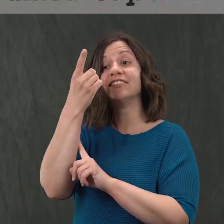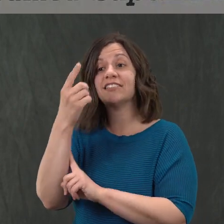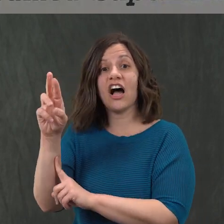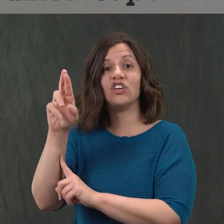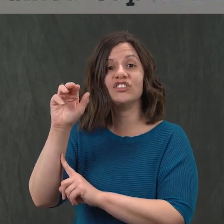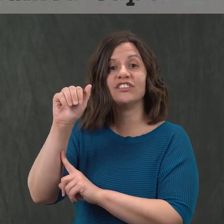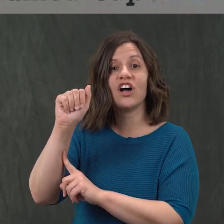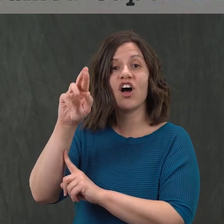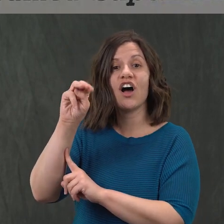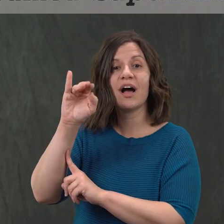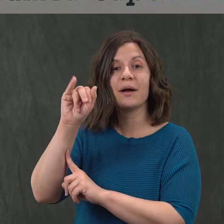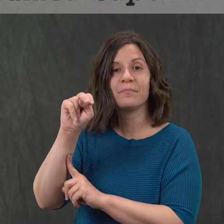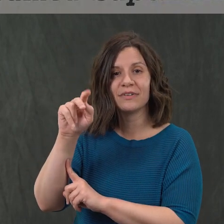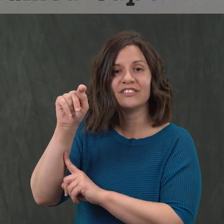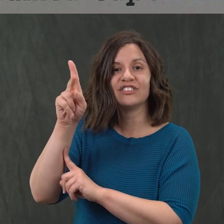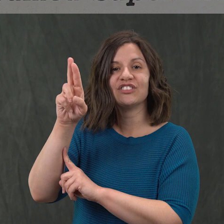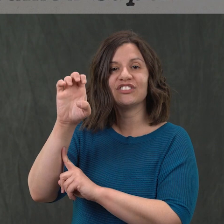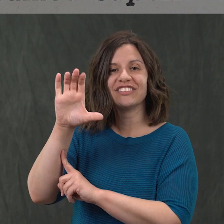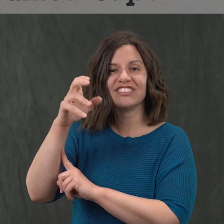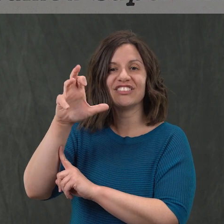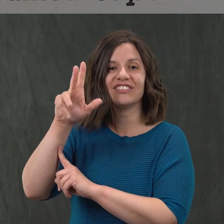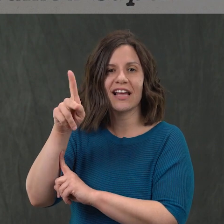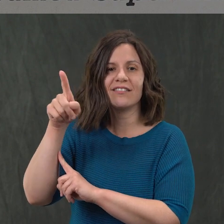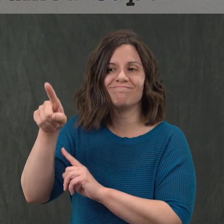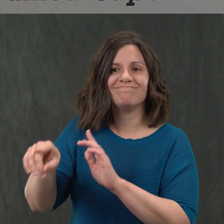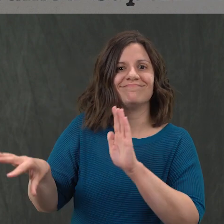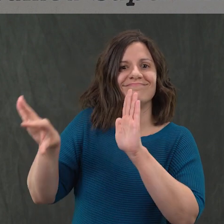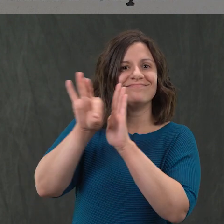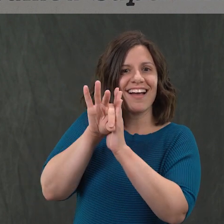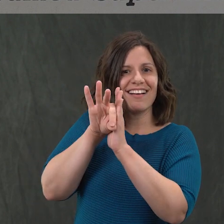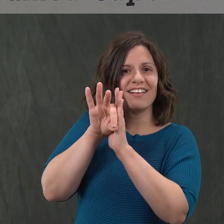and Dr. Armand Turchek was elected.